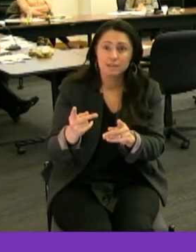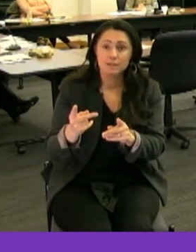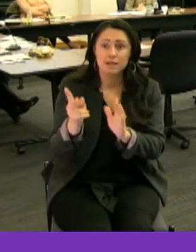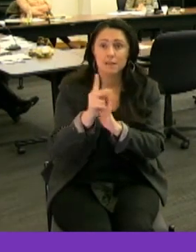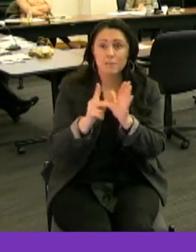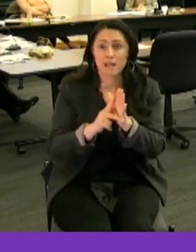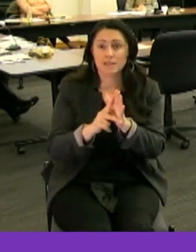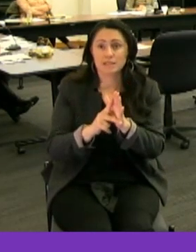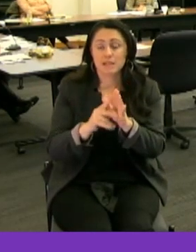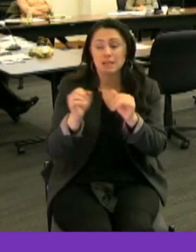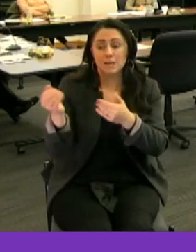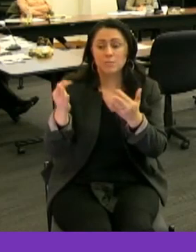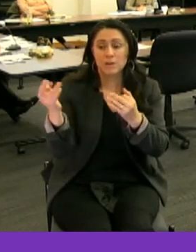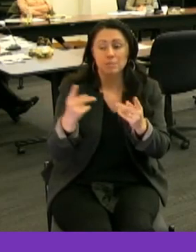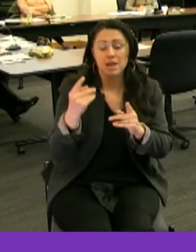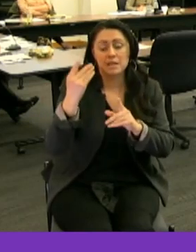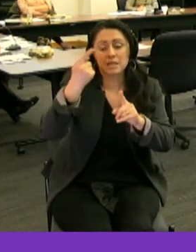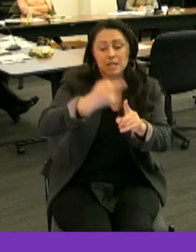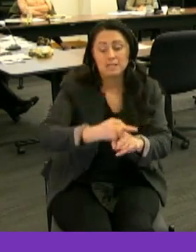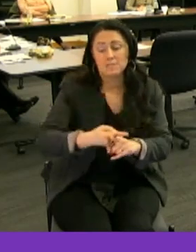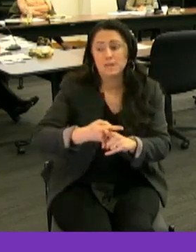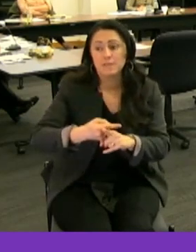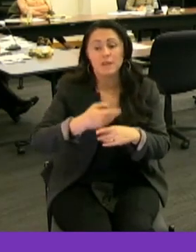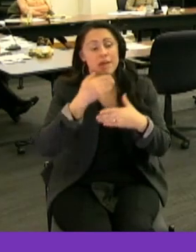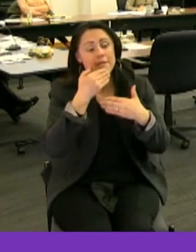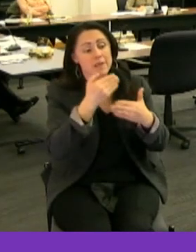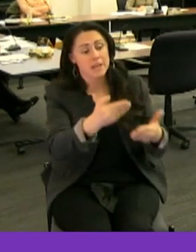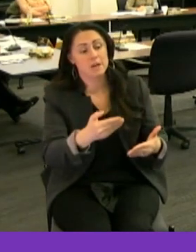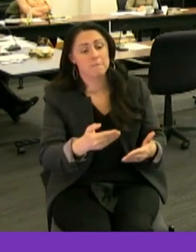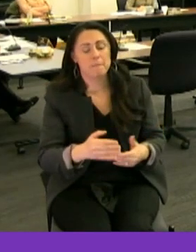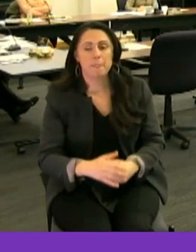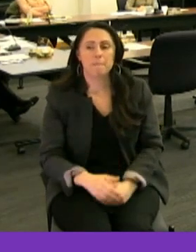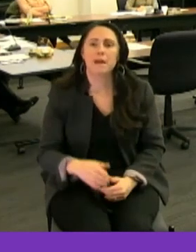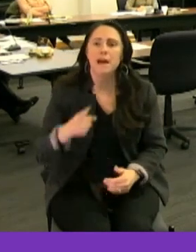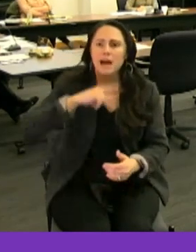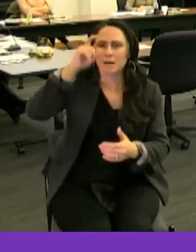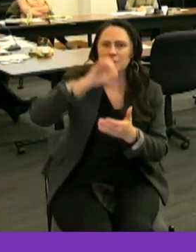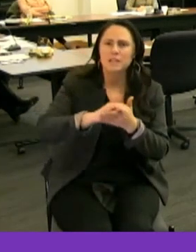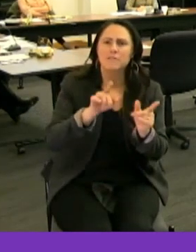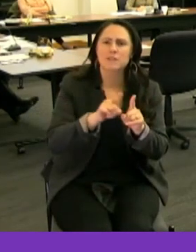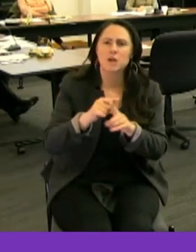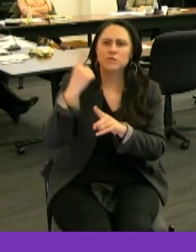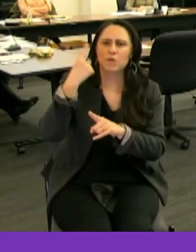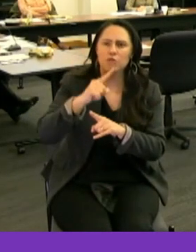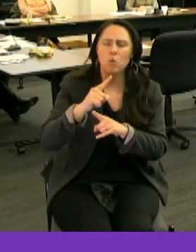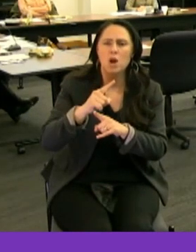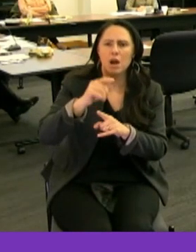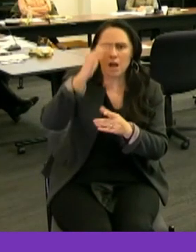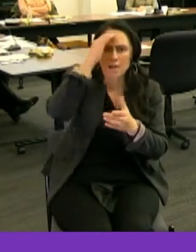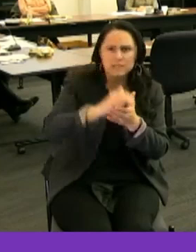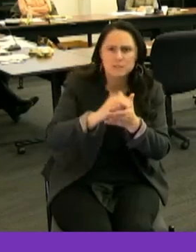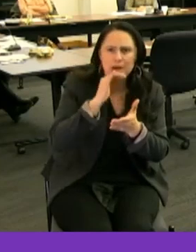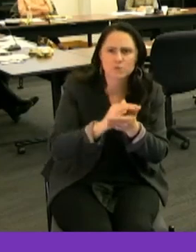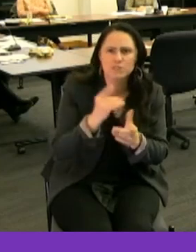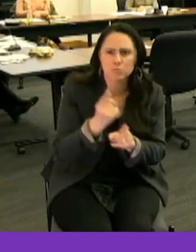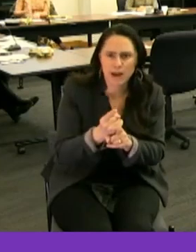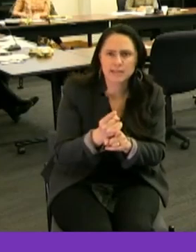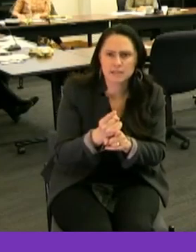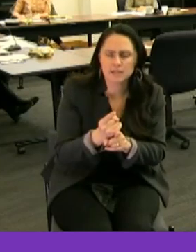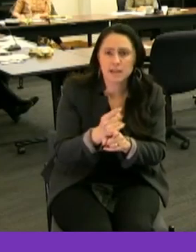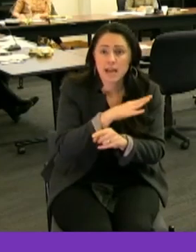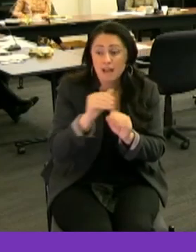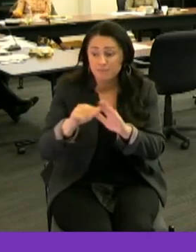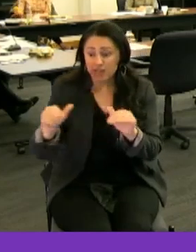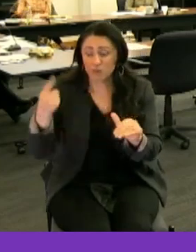policy committee and bring it back next month. Thank you. I believe it's also for the spouses, right, Dr. Mitchell? Pardon me? The spouses